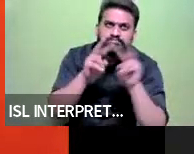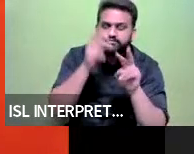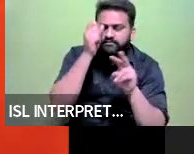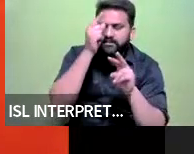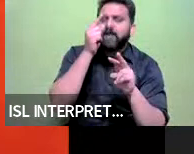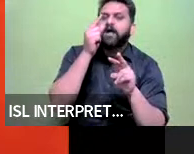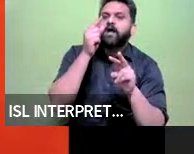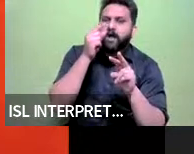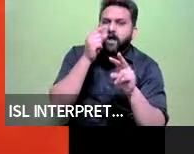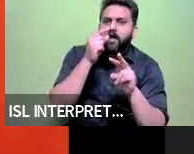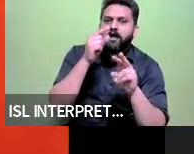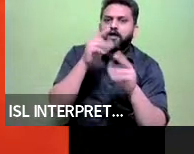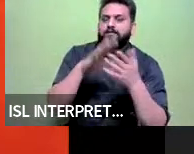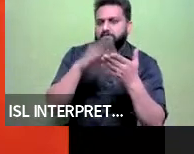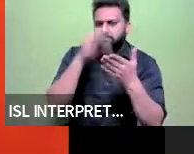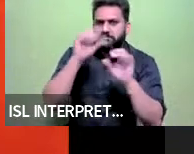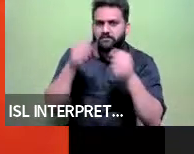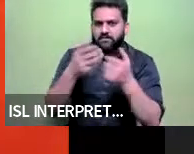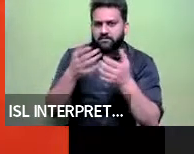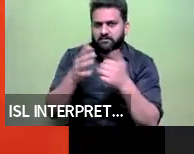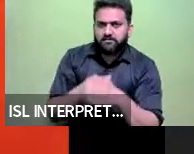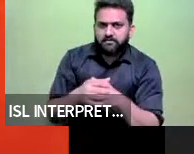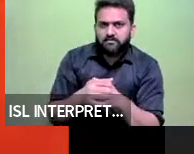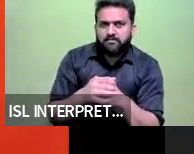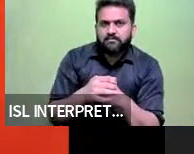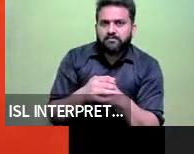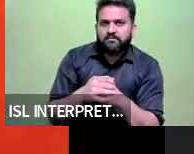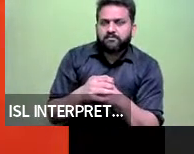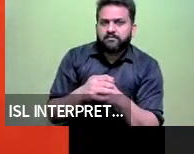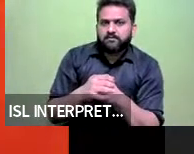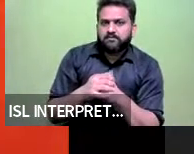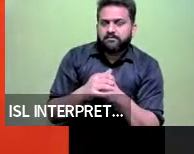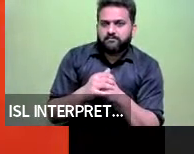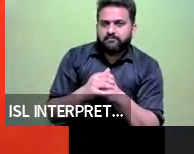And you will learn it from there, from your own practice.